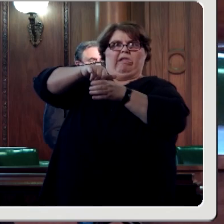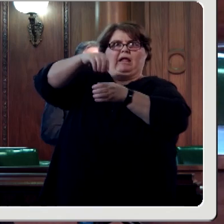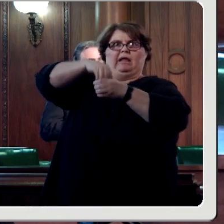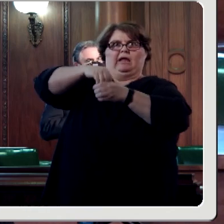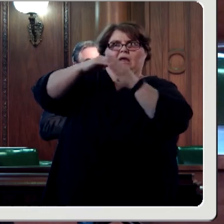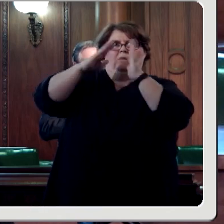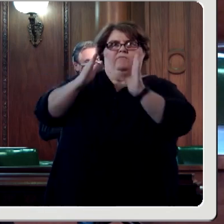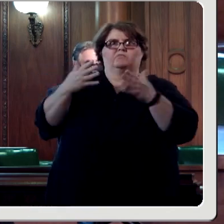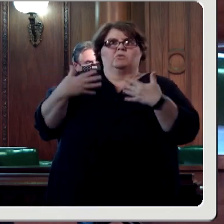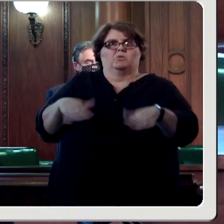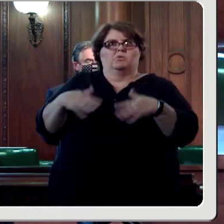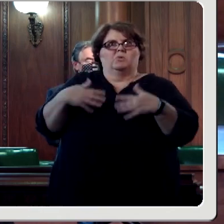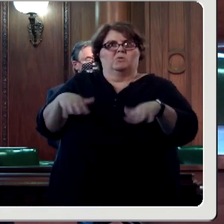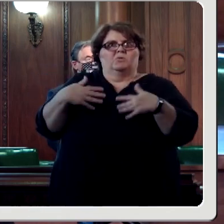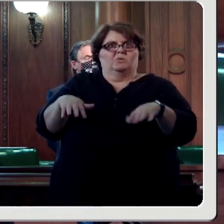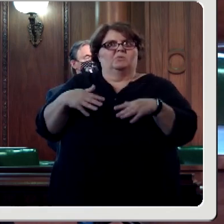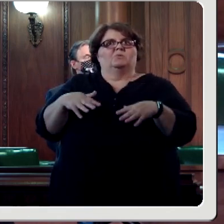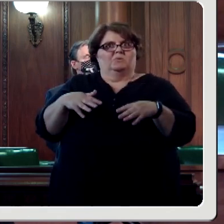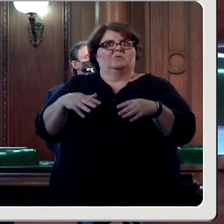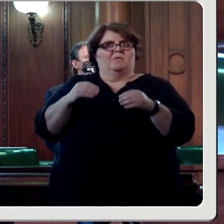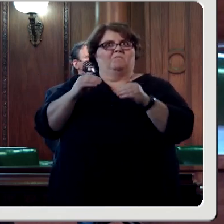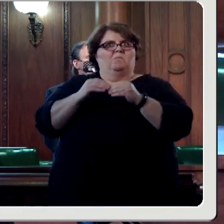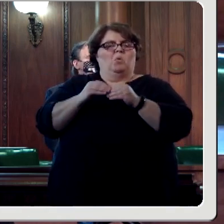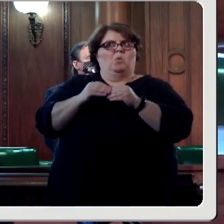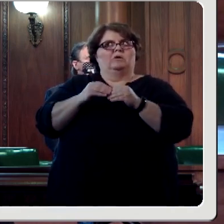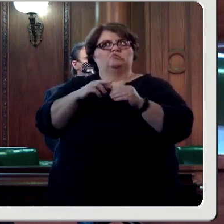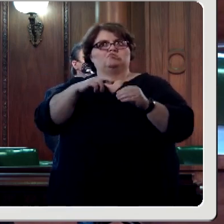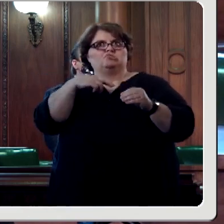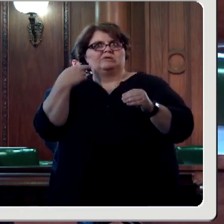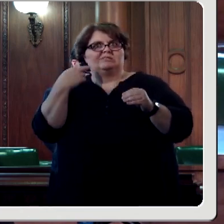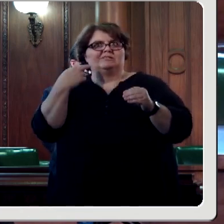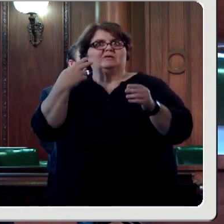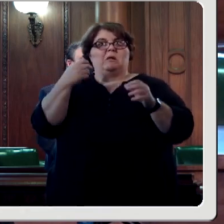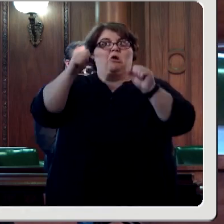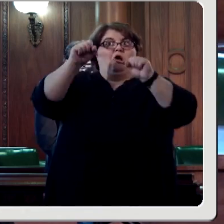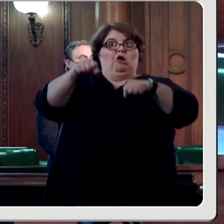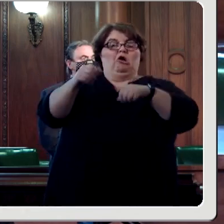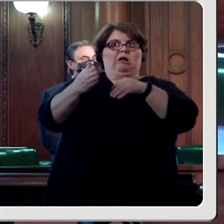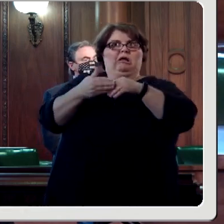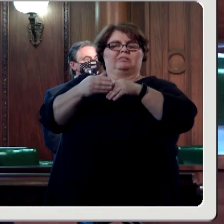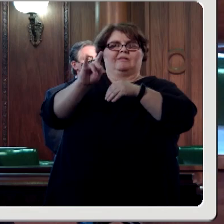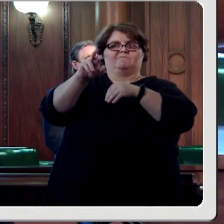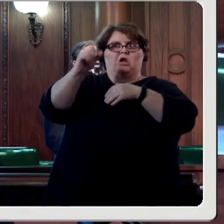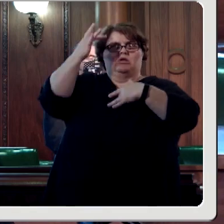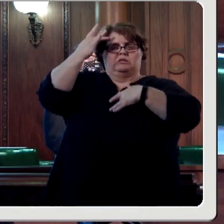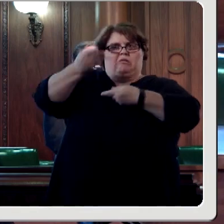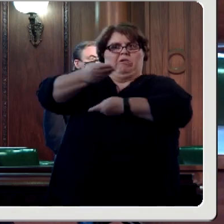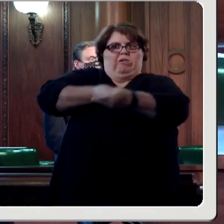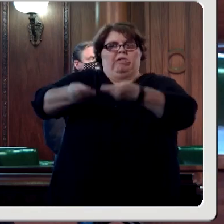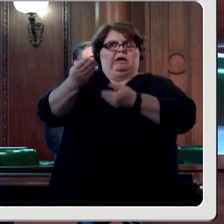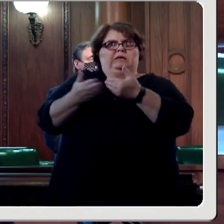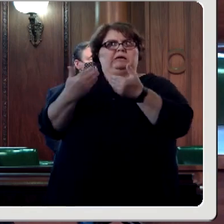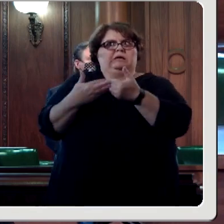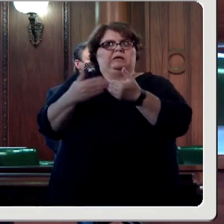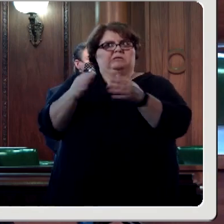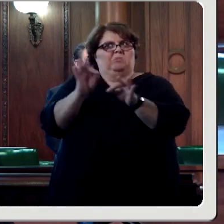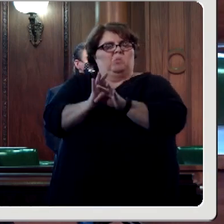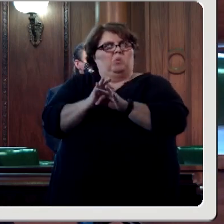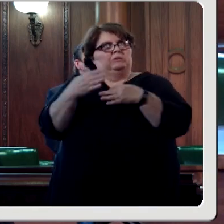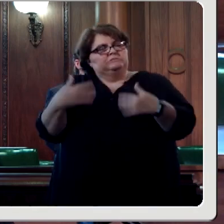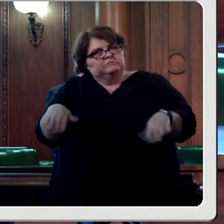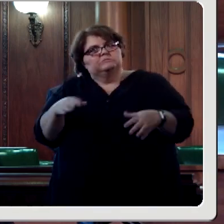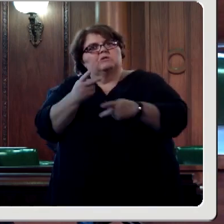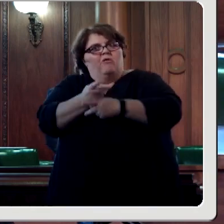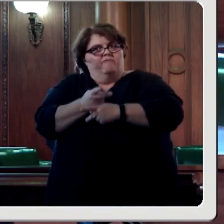the outdoor activities in many cases, some more concern and risk for the transmission of respiratory illnesses like